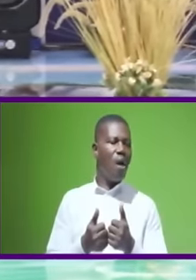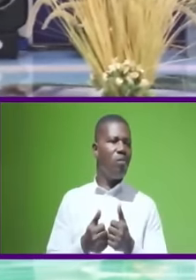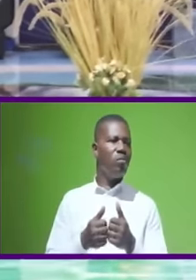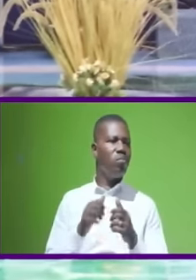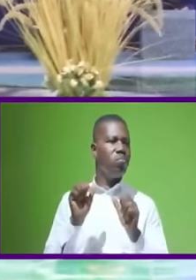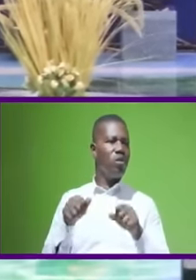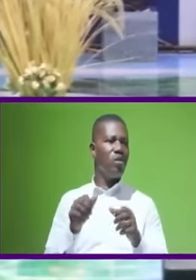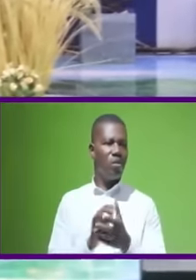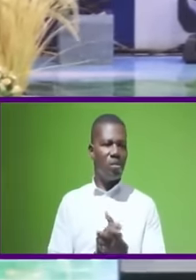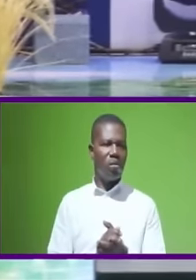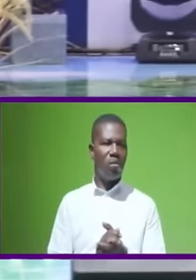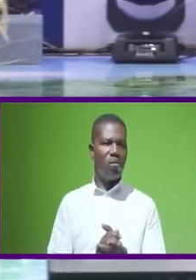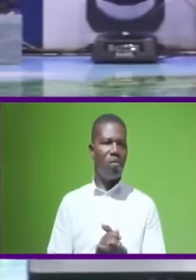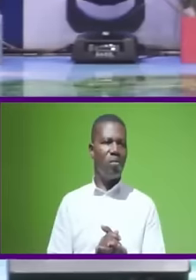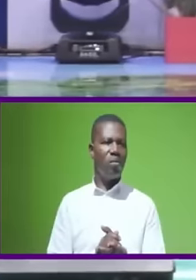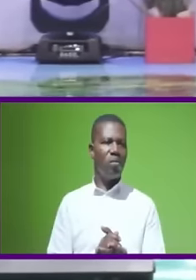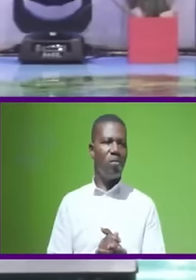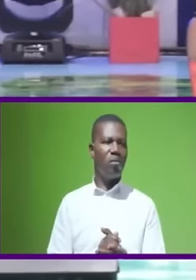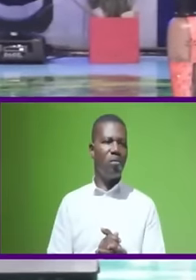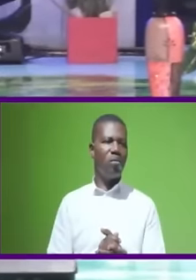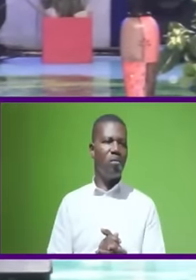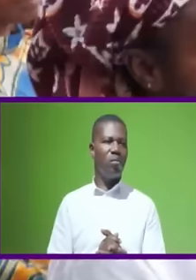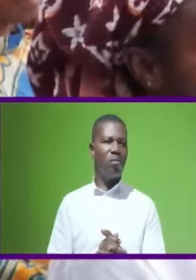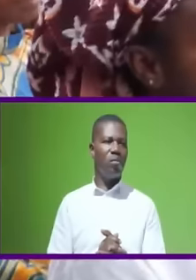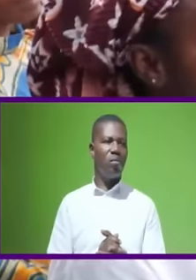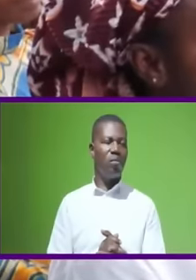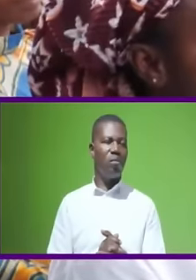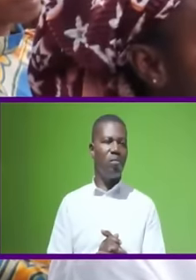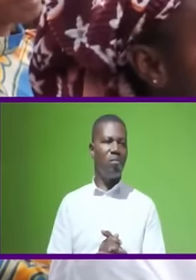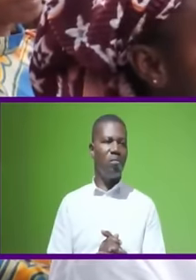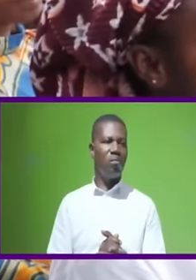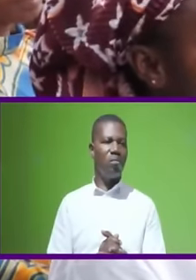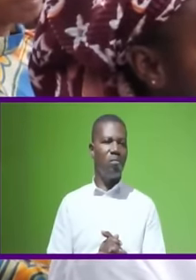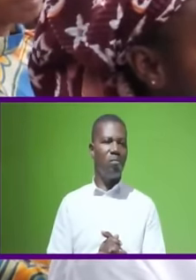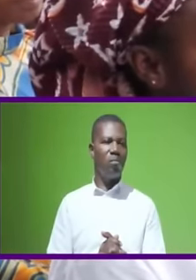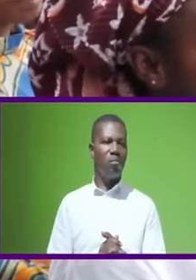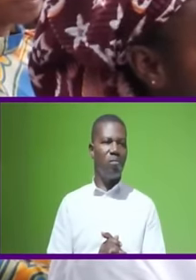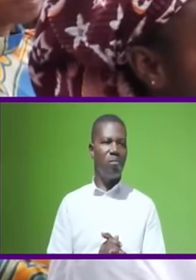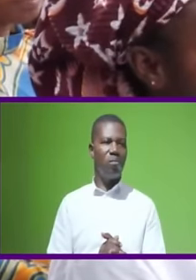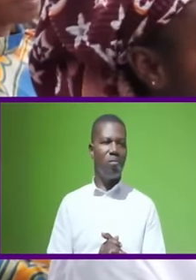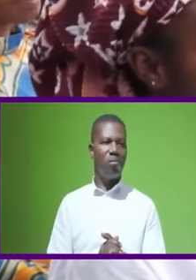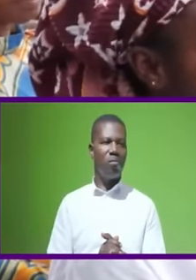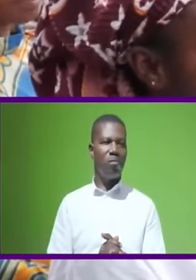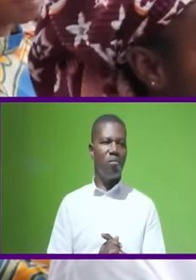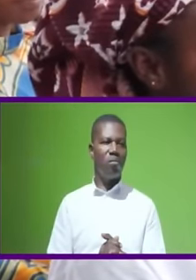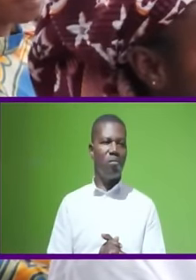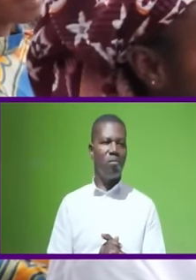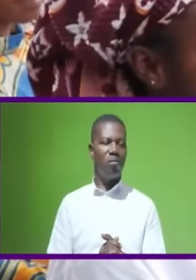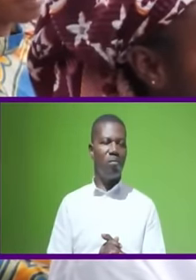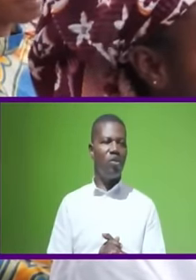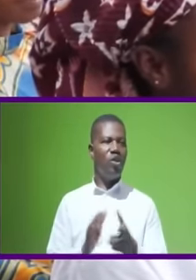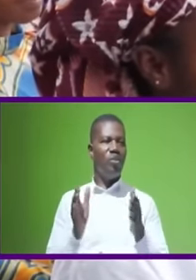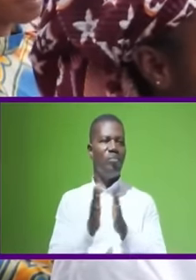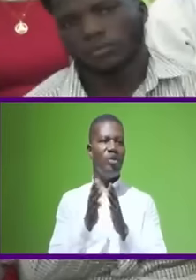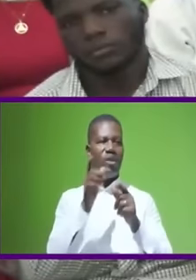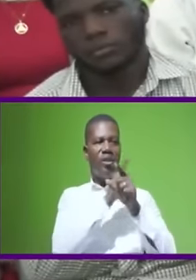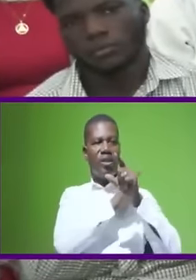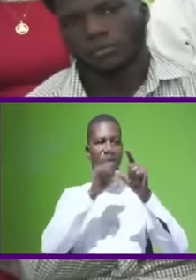This is sheer wickedness. Why all this? What is this? Praise the